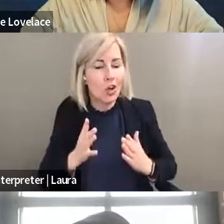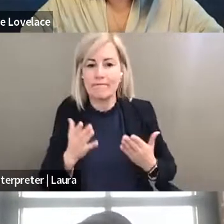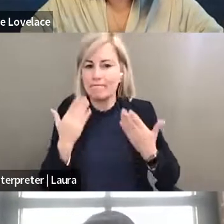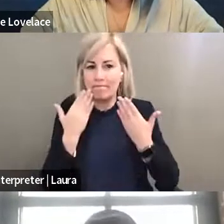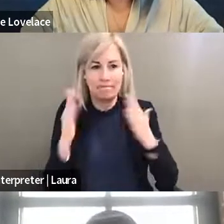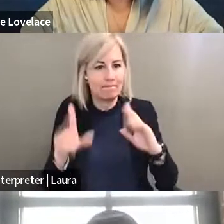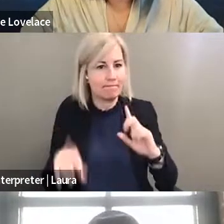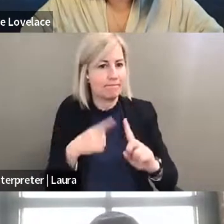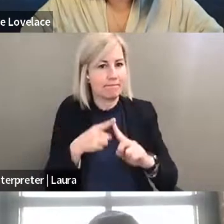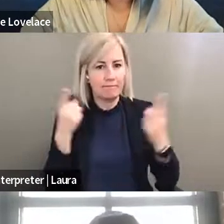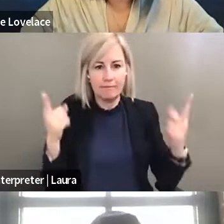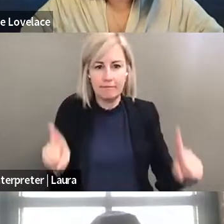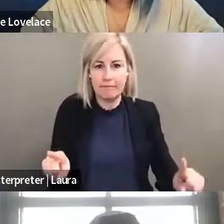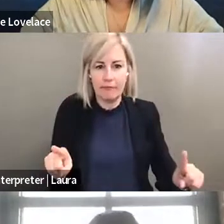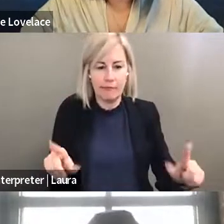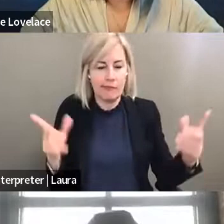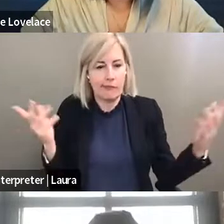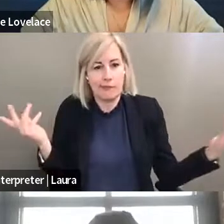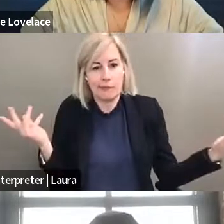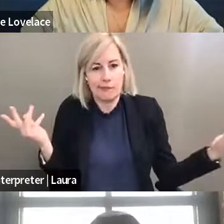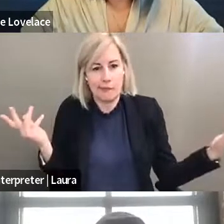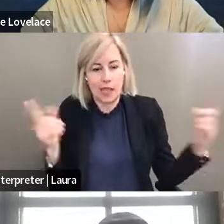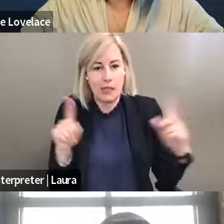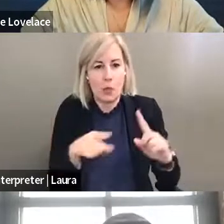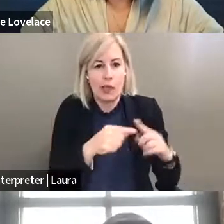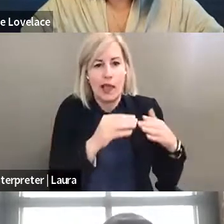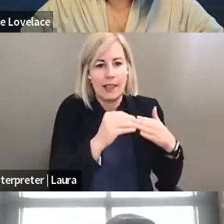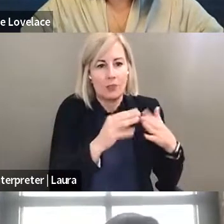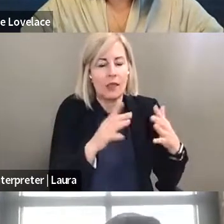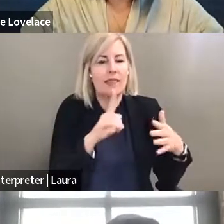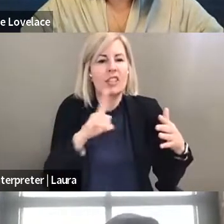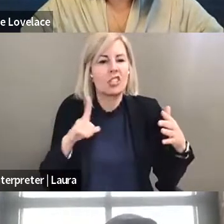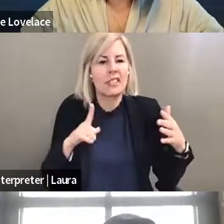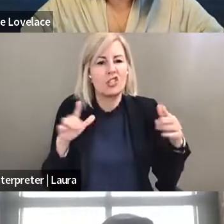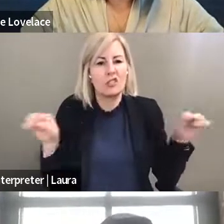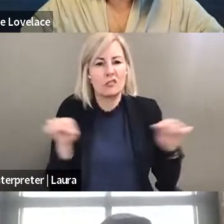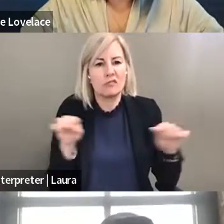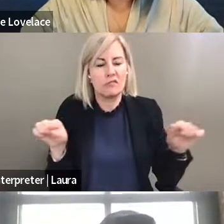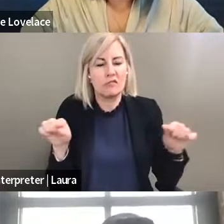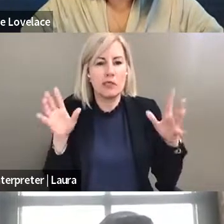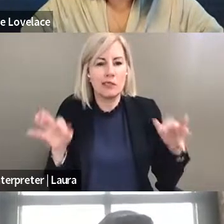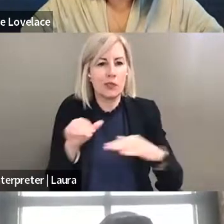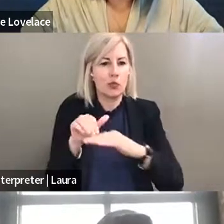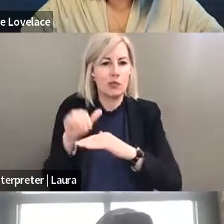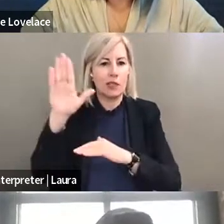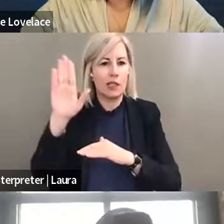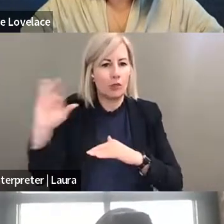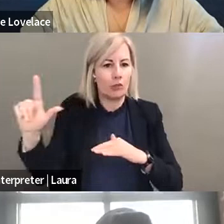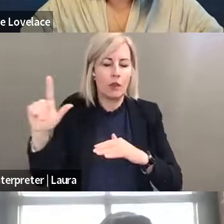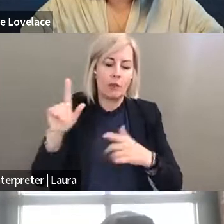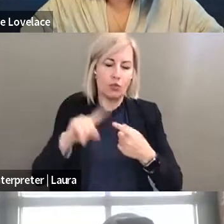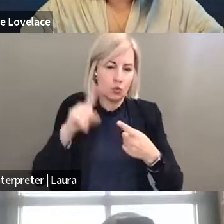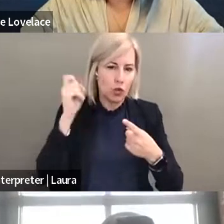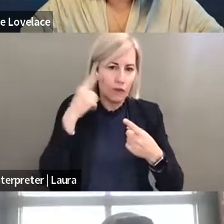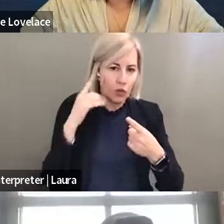happens. It's just when when the legislature actually sends those bills, but they